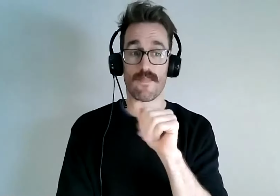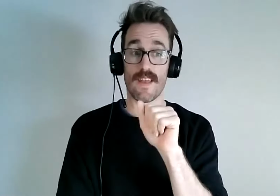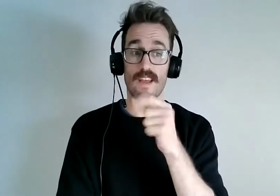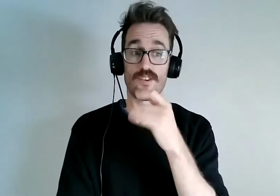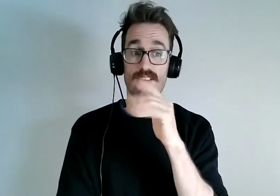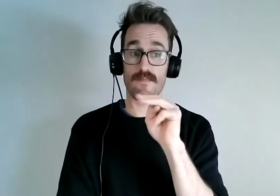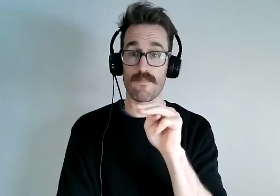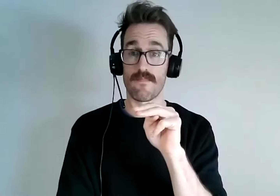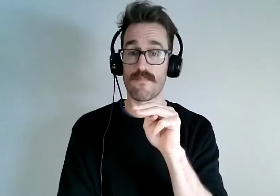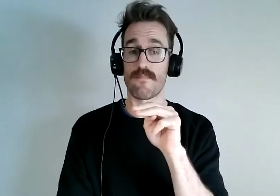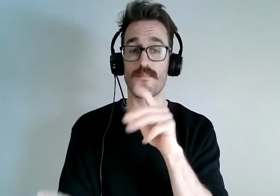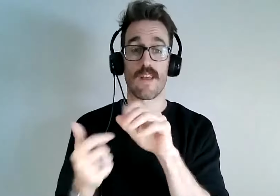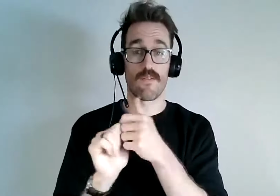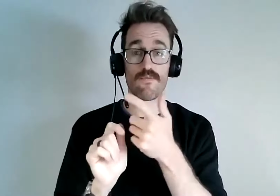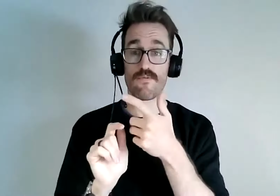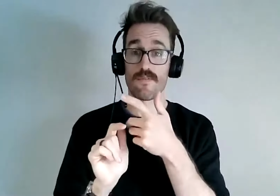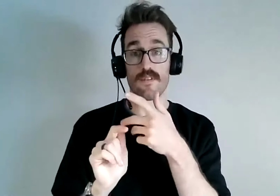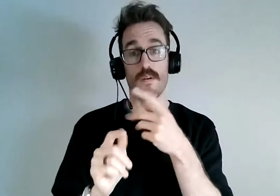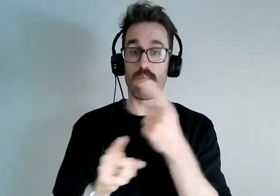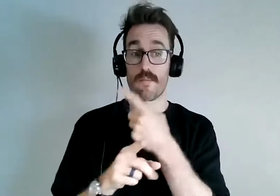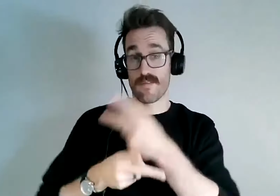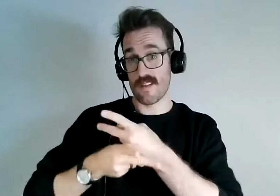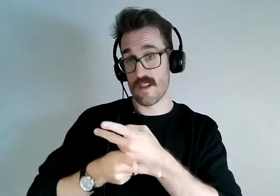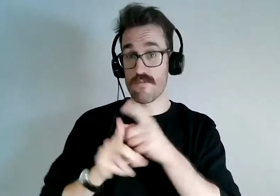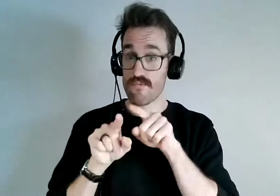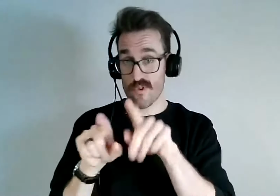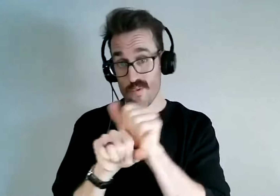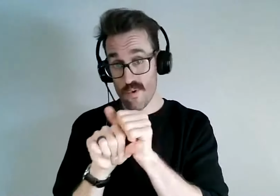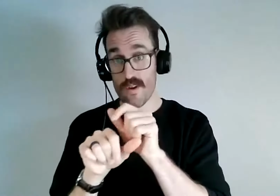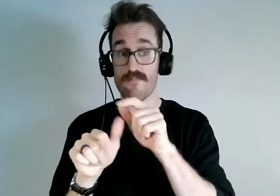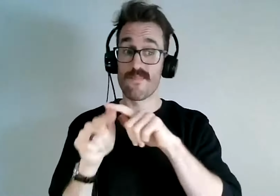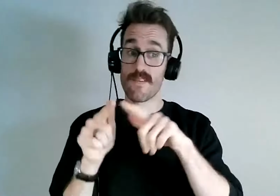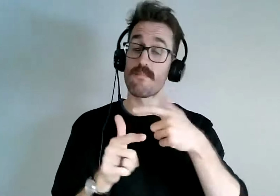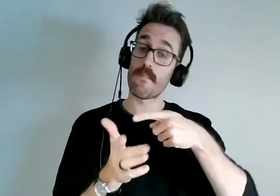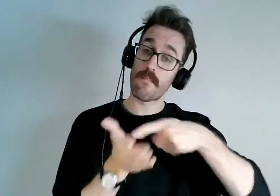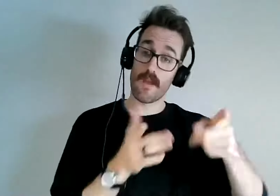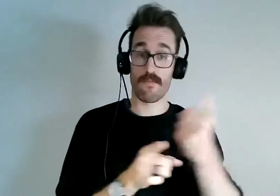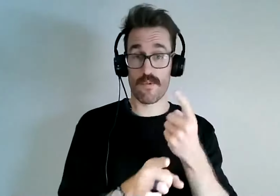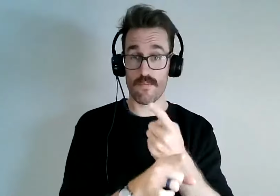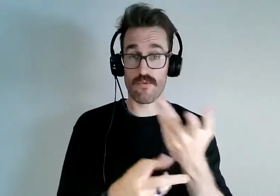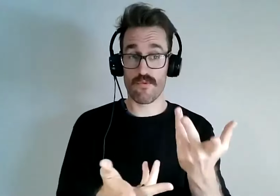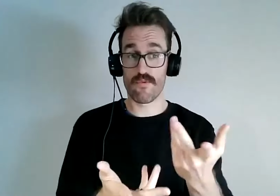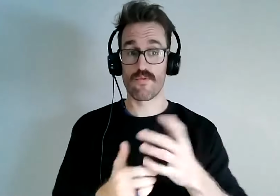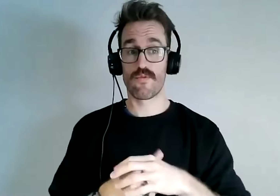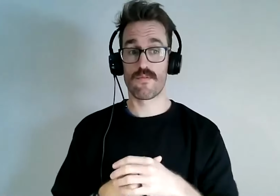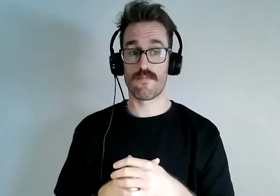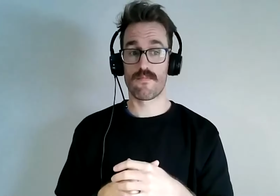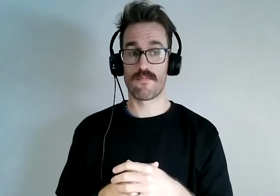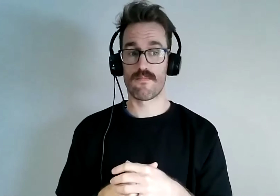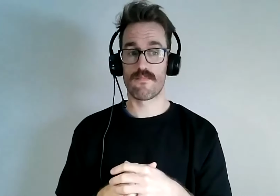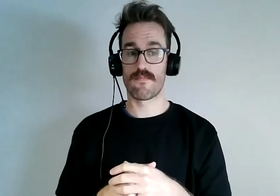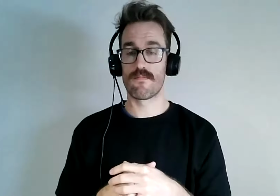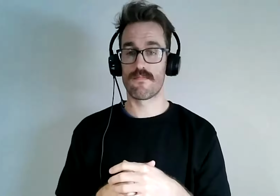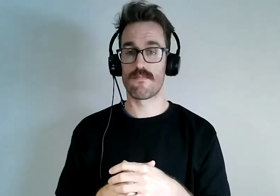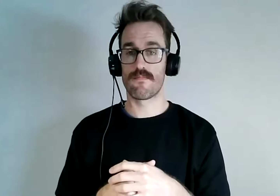not only treat them well while they're working, but also attract and retain them? Does anyone have a take on this one? It's a big